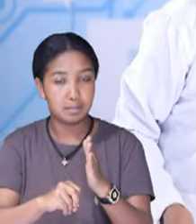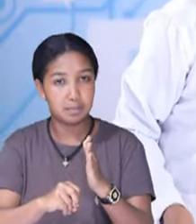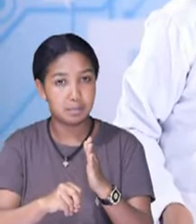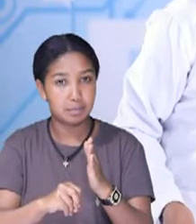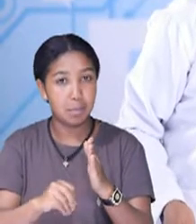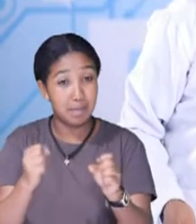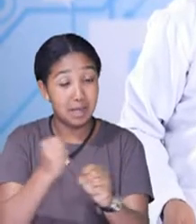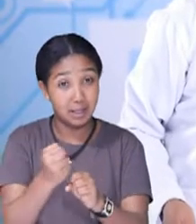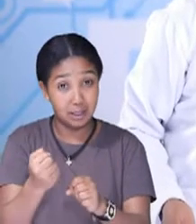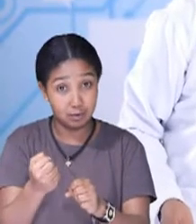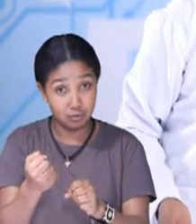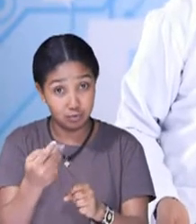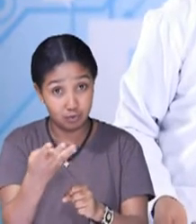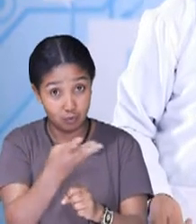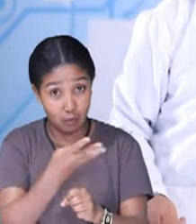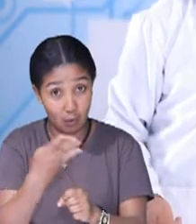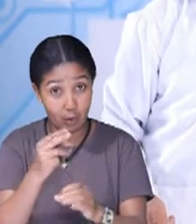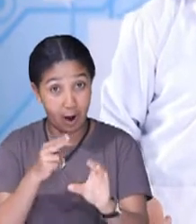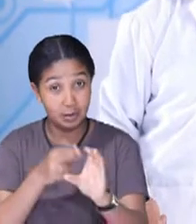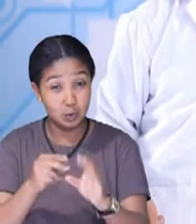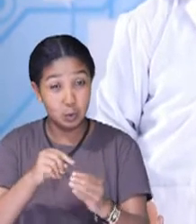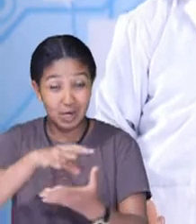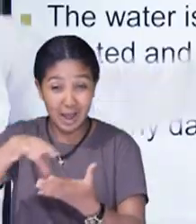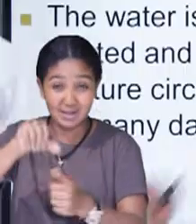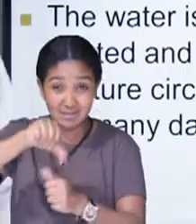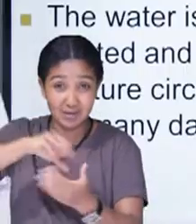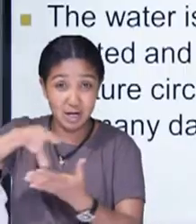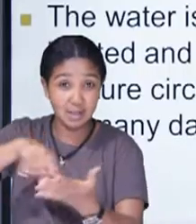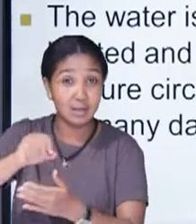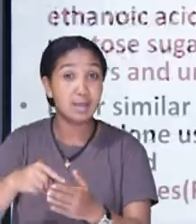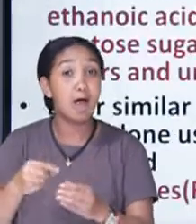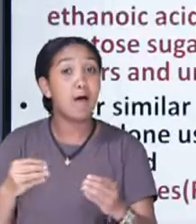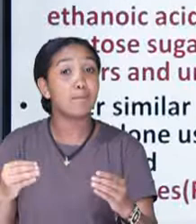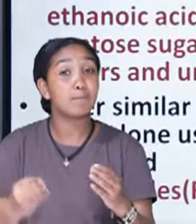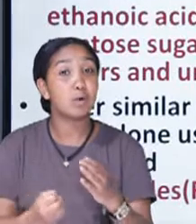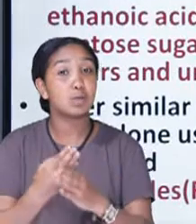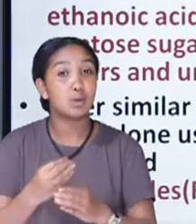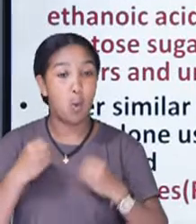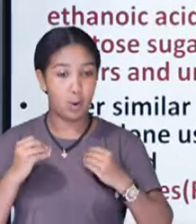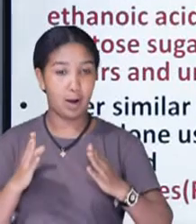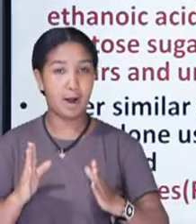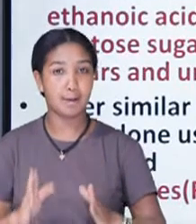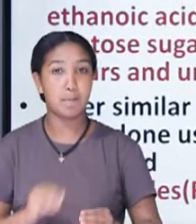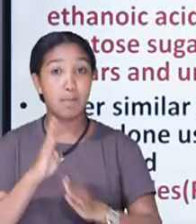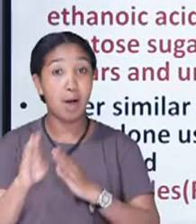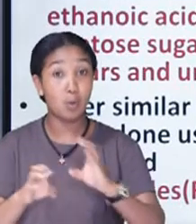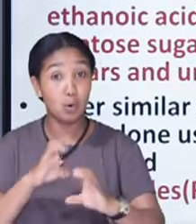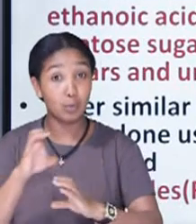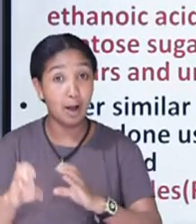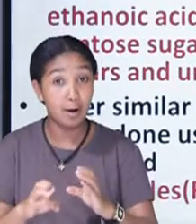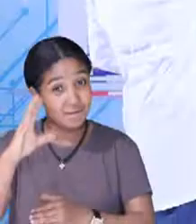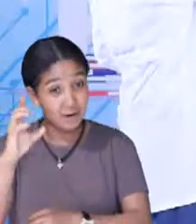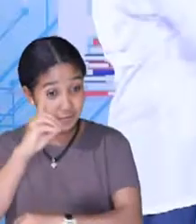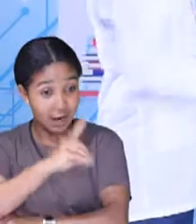By making those 4 gases to react each other, they have produced organic biochemical